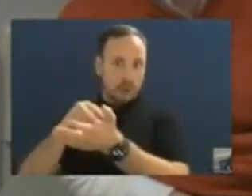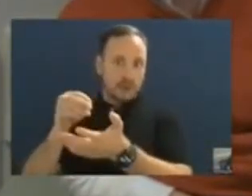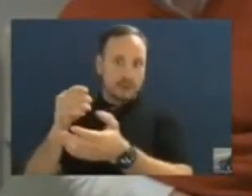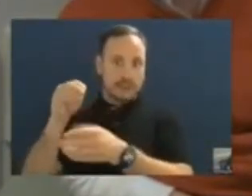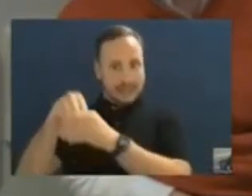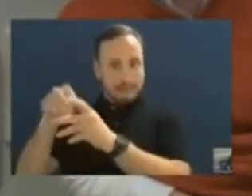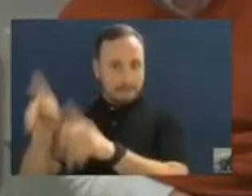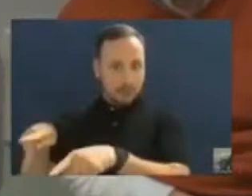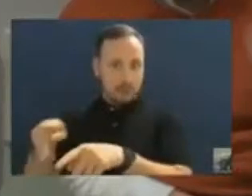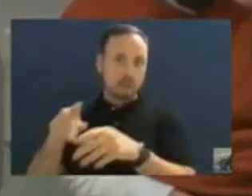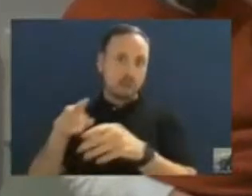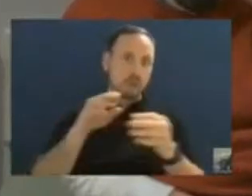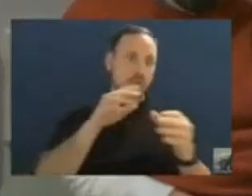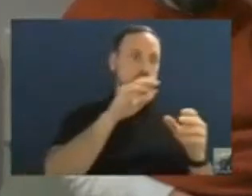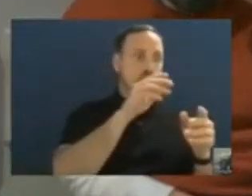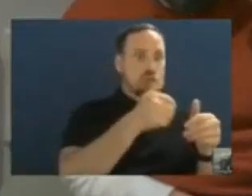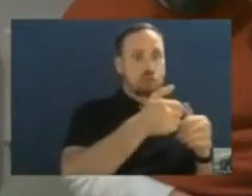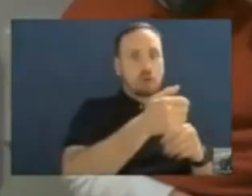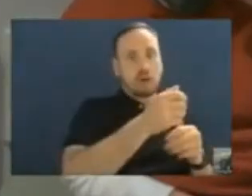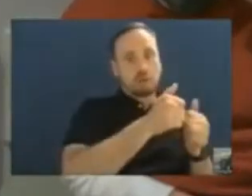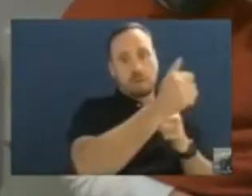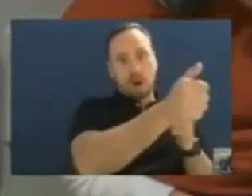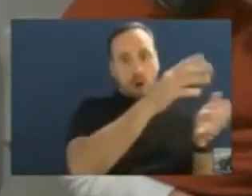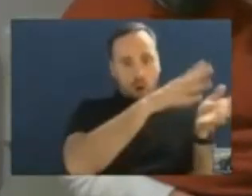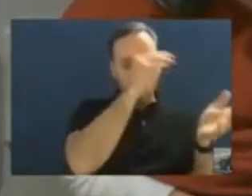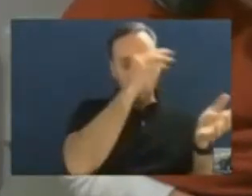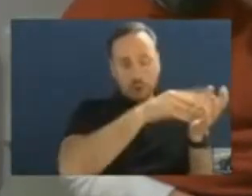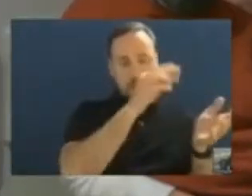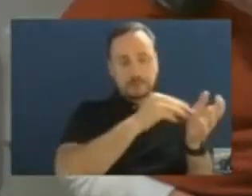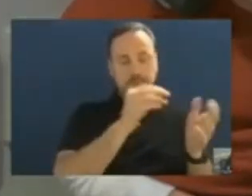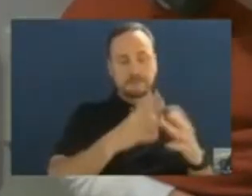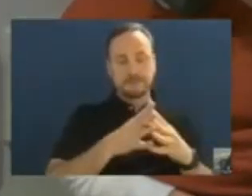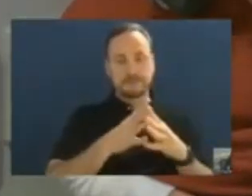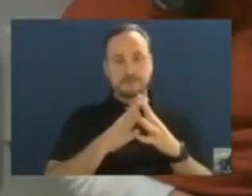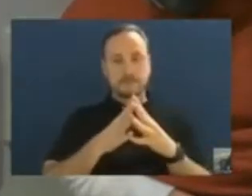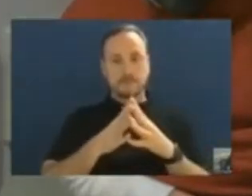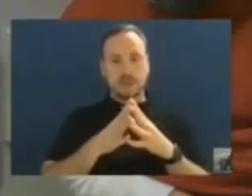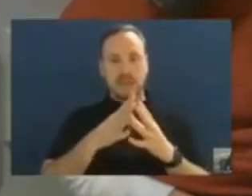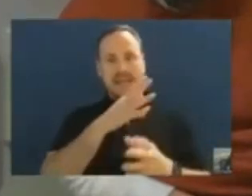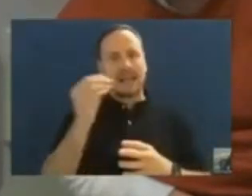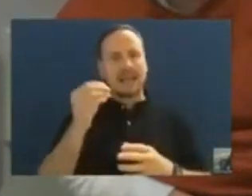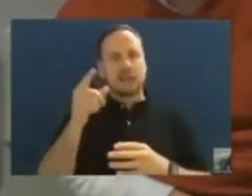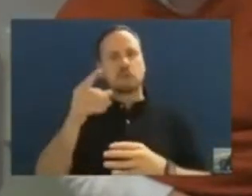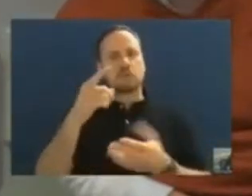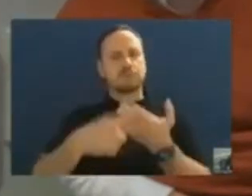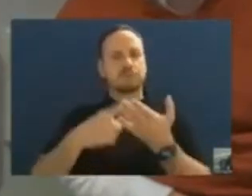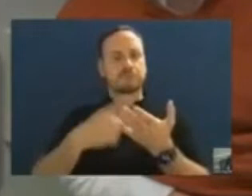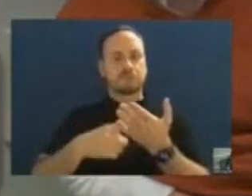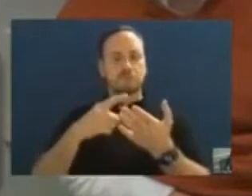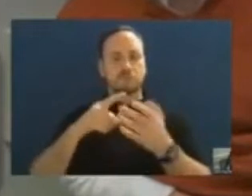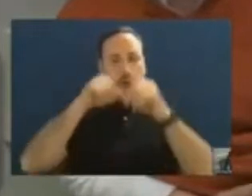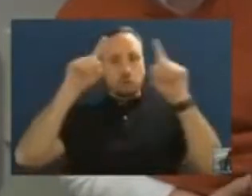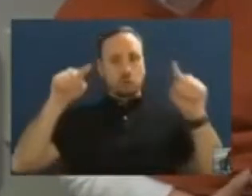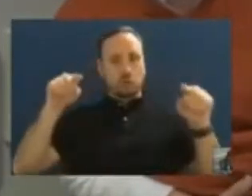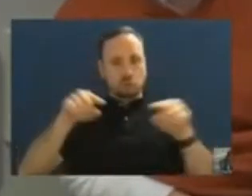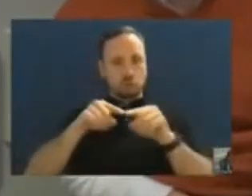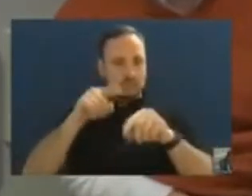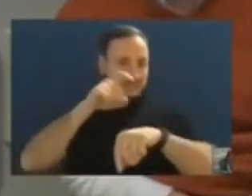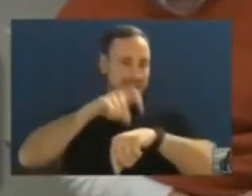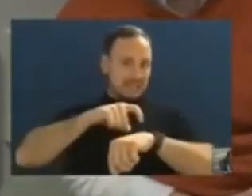time was really being addressed here, because that's going to be important as we look at in-person